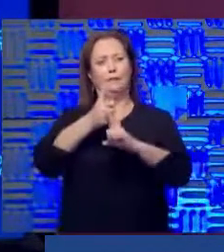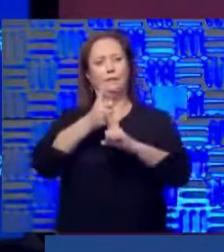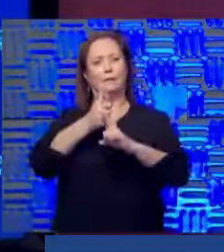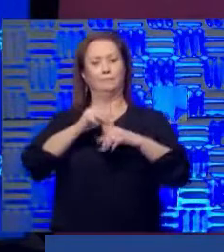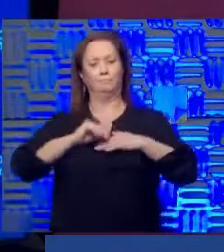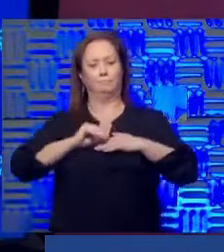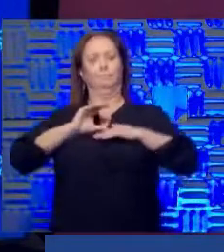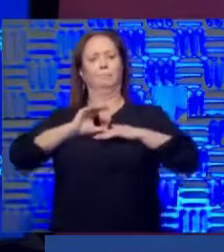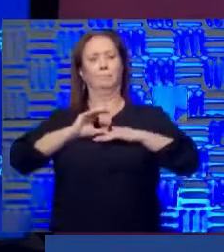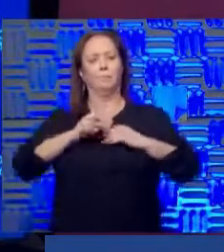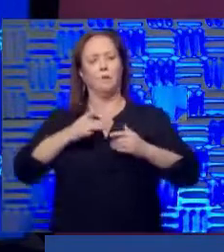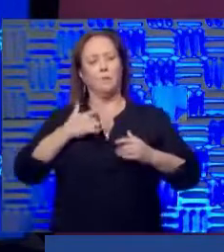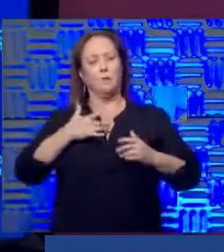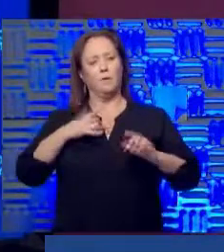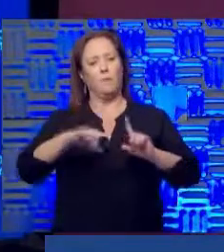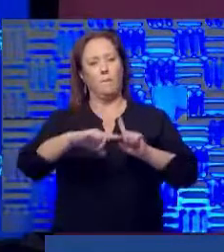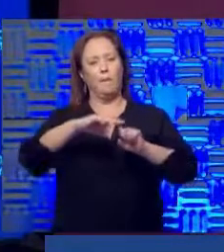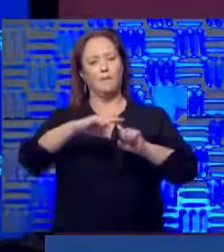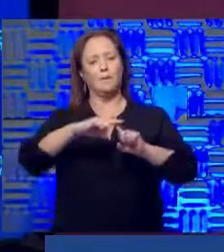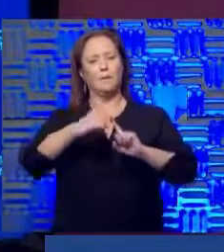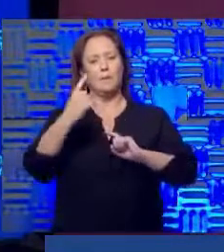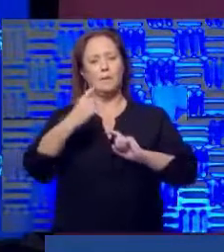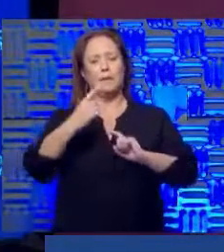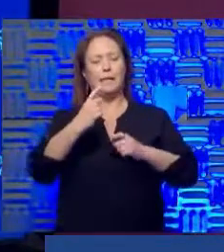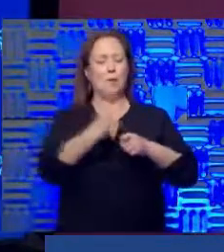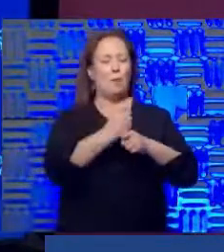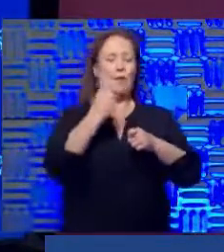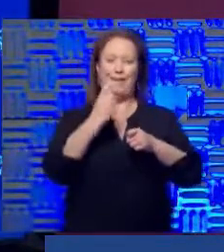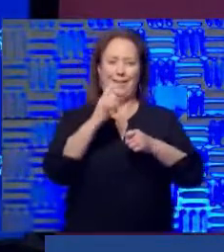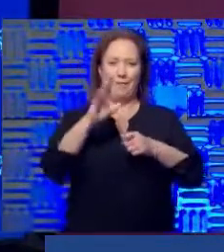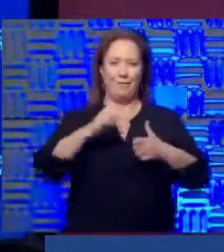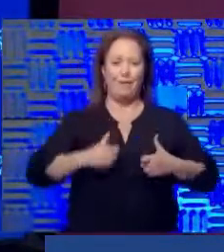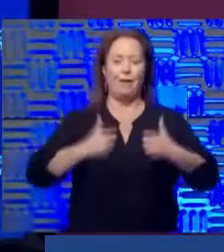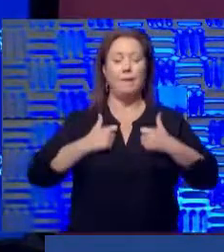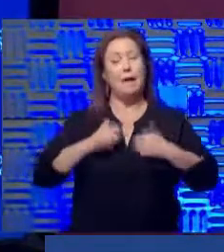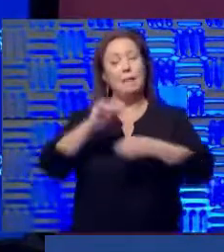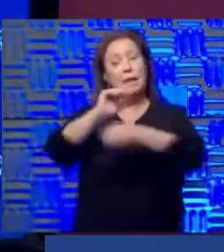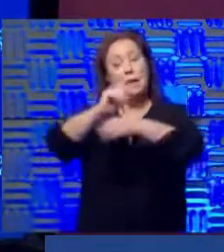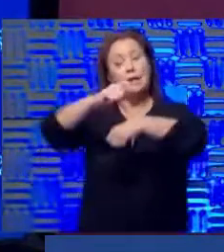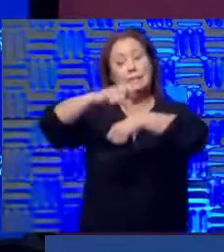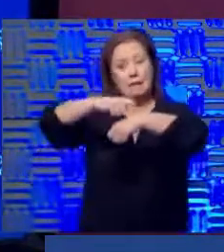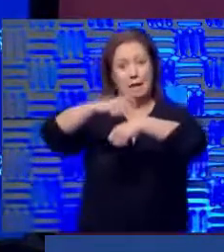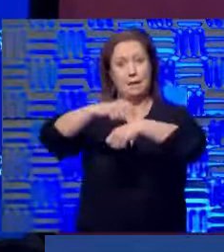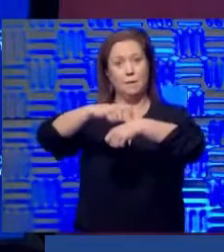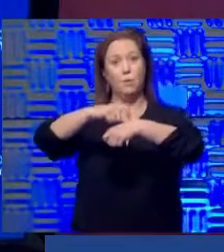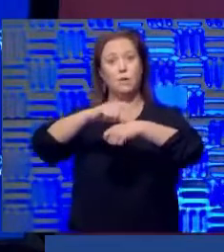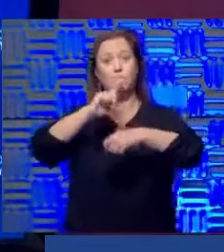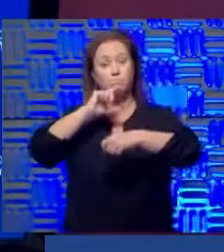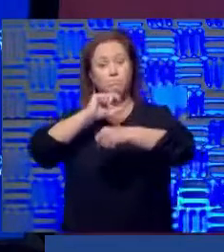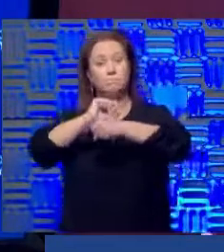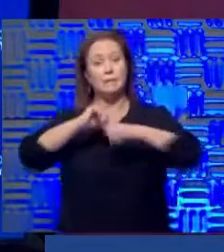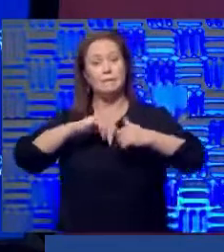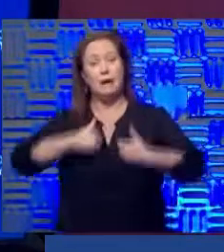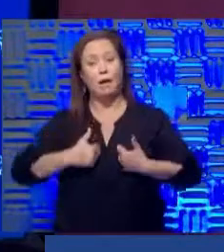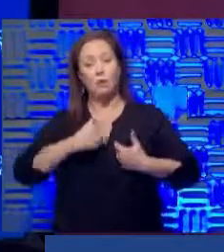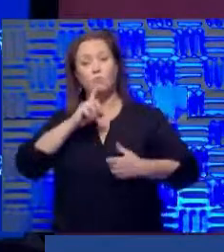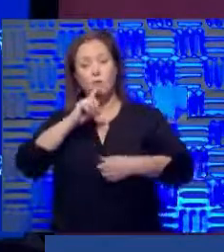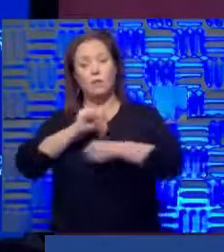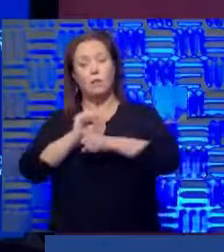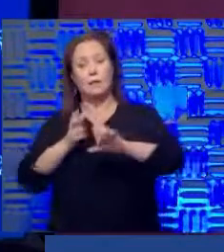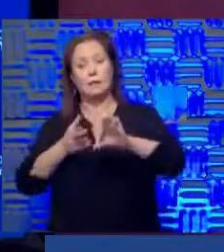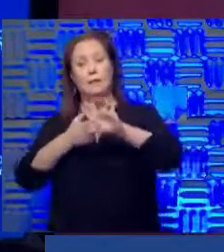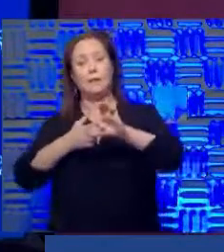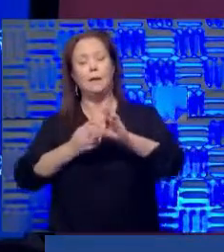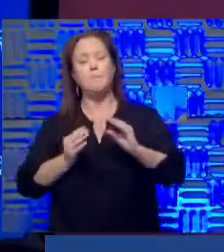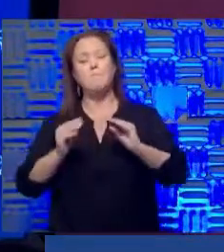positive. So it's a win-win. And then at nighttime, when you're actually tired, you'll go to sleep, and you should have more